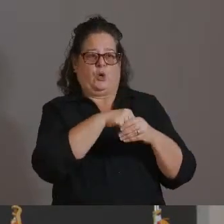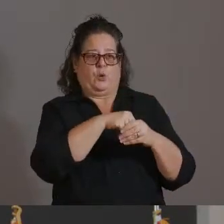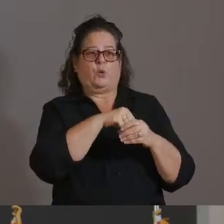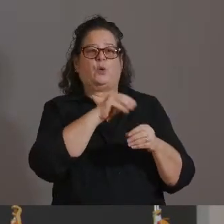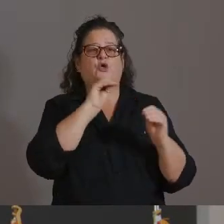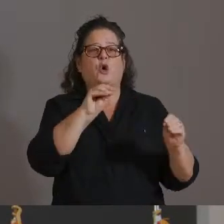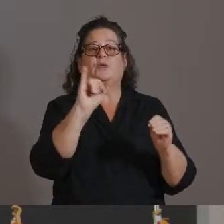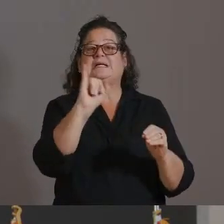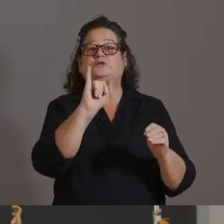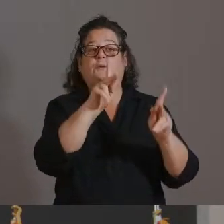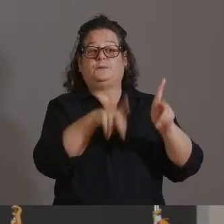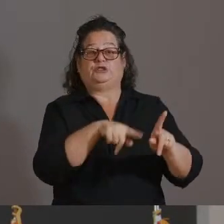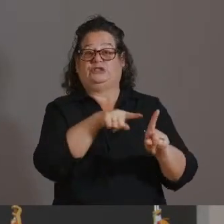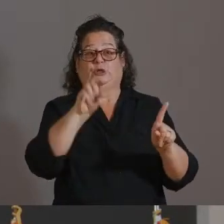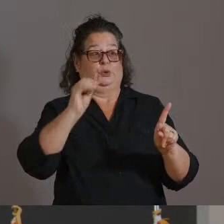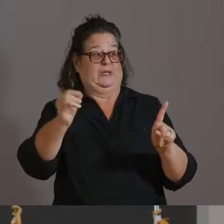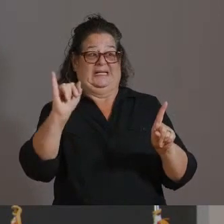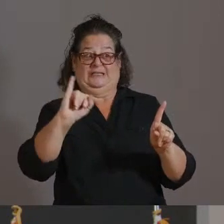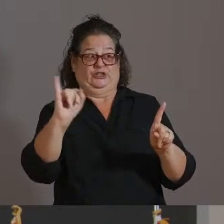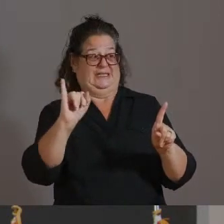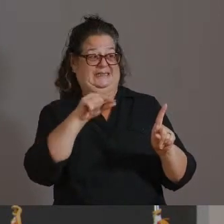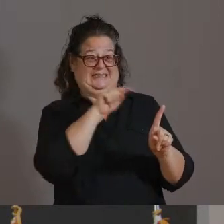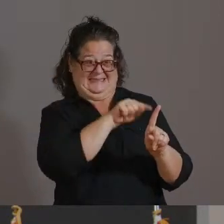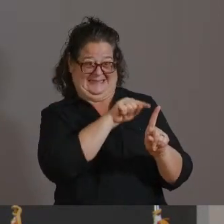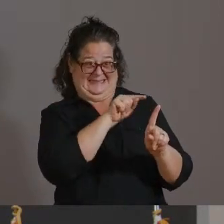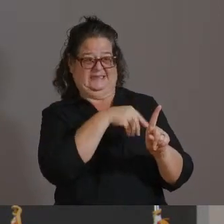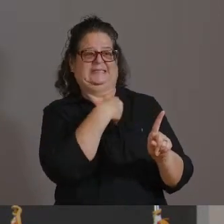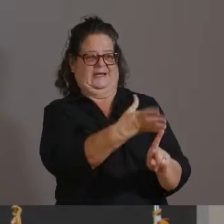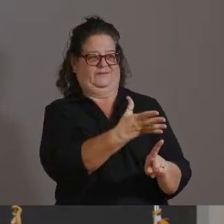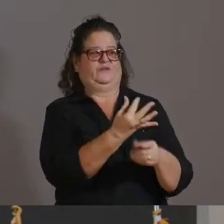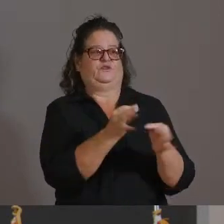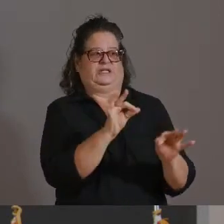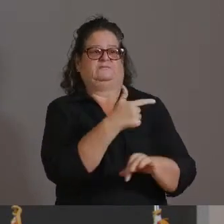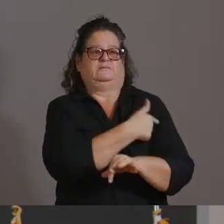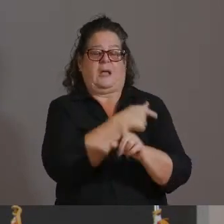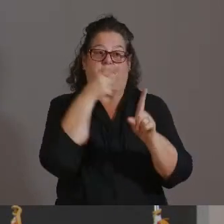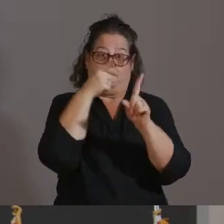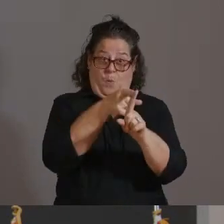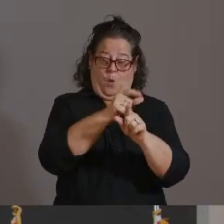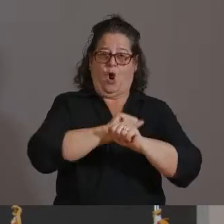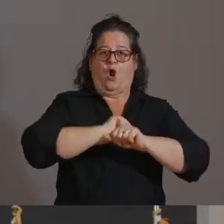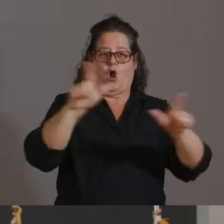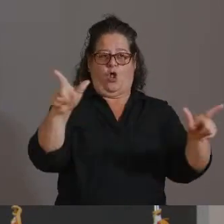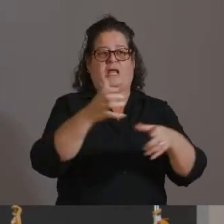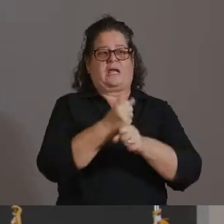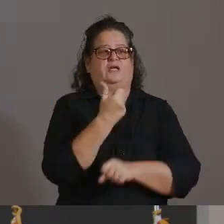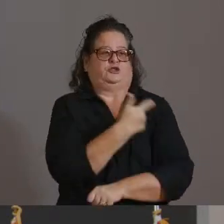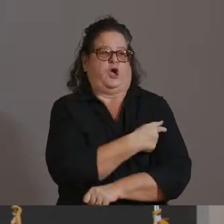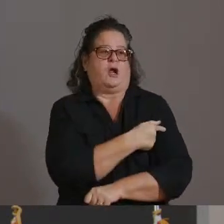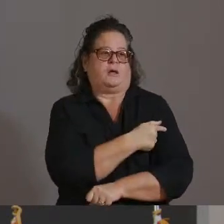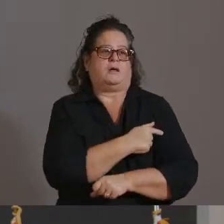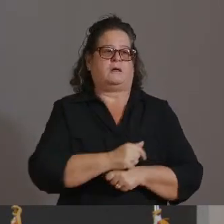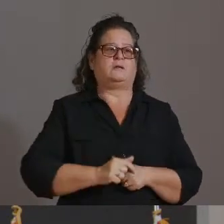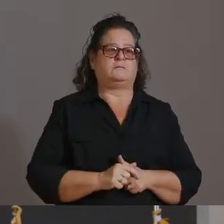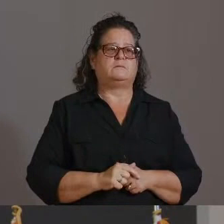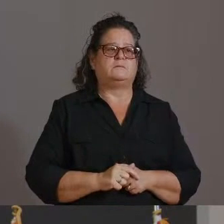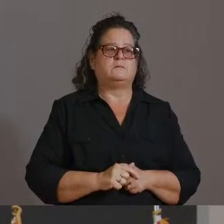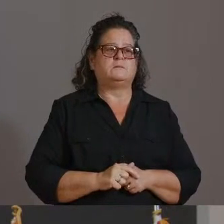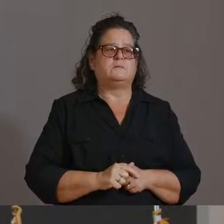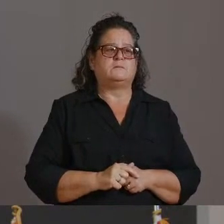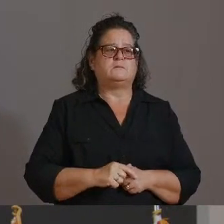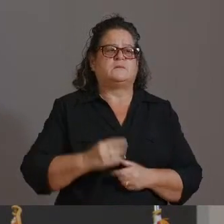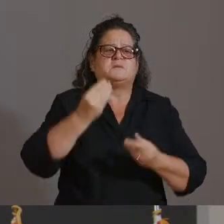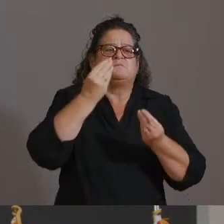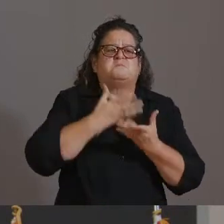situations. We want to encourage flu shots. Do we have an idea maybe of like cost or, I don't know, just maybe a bit more